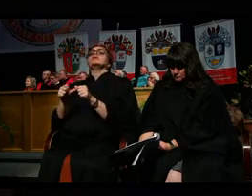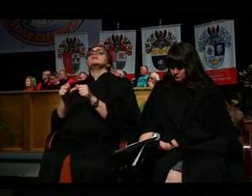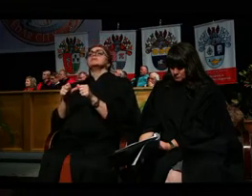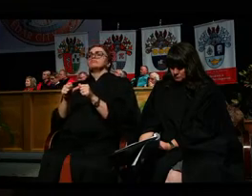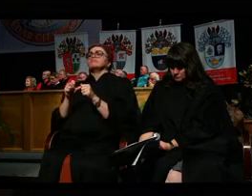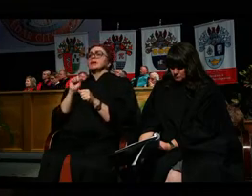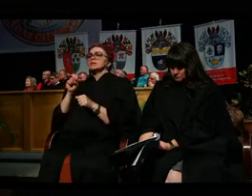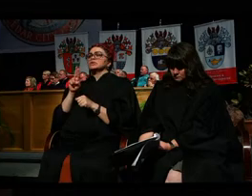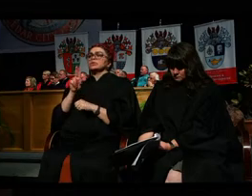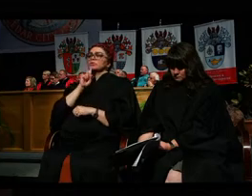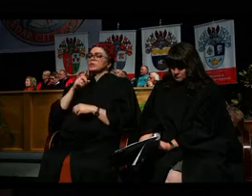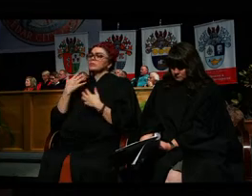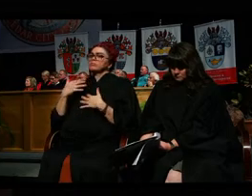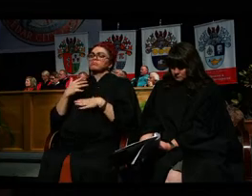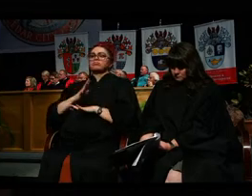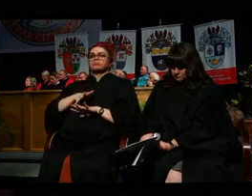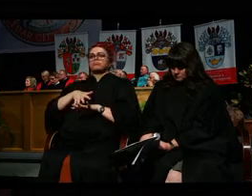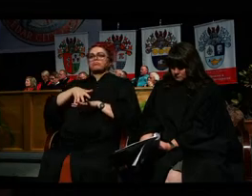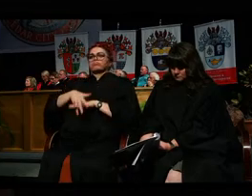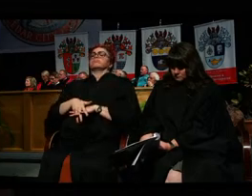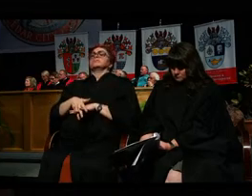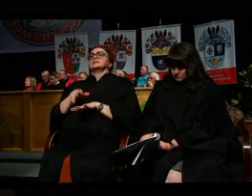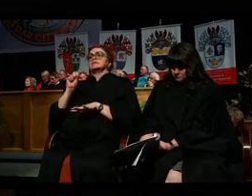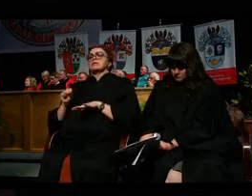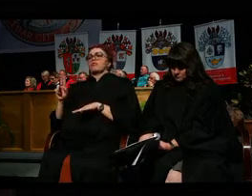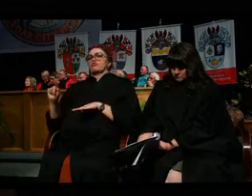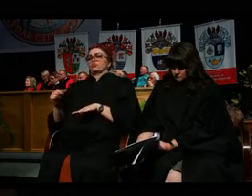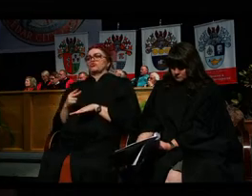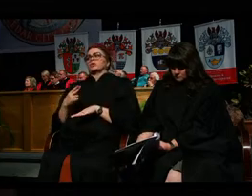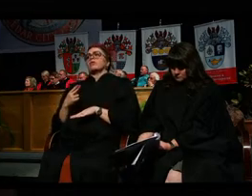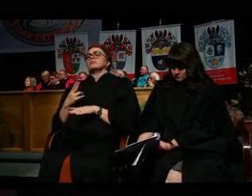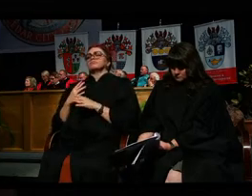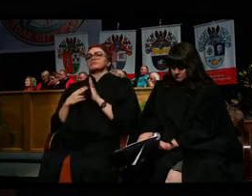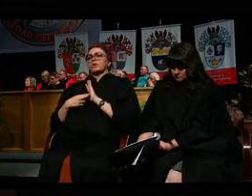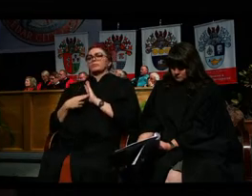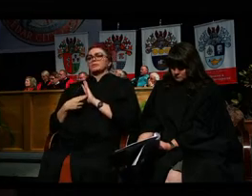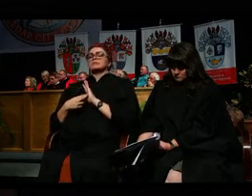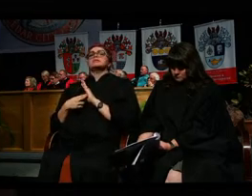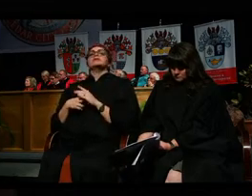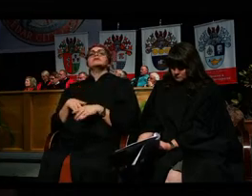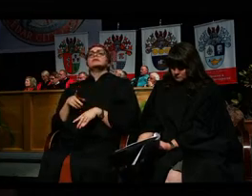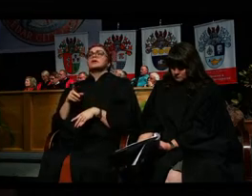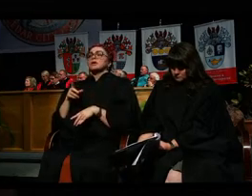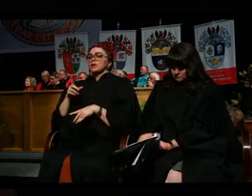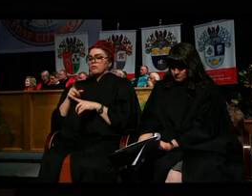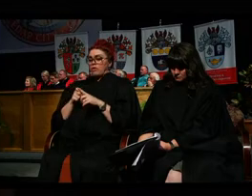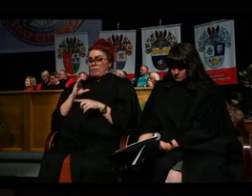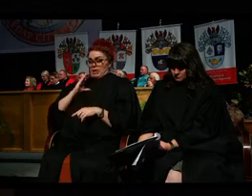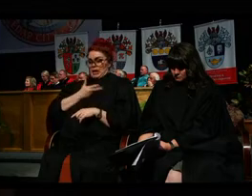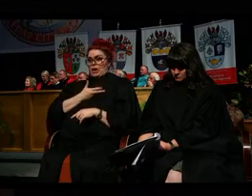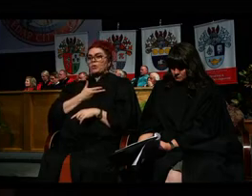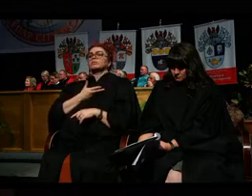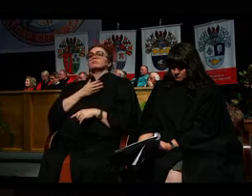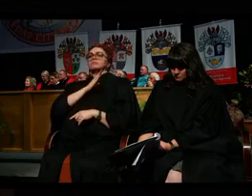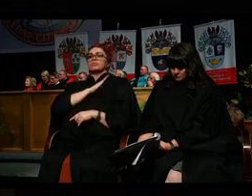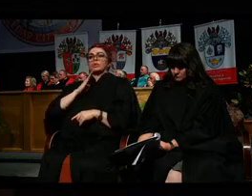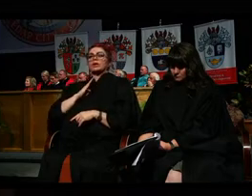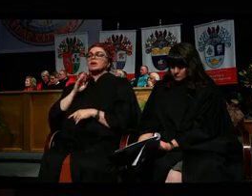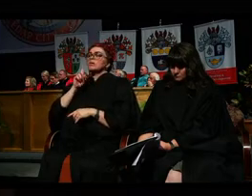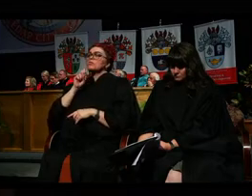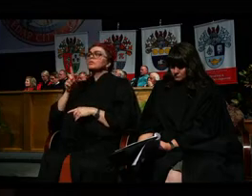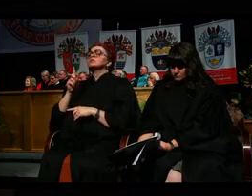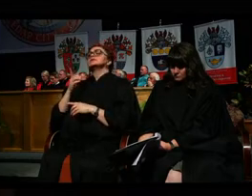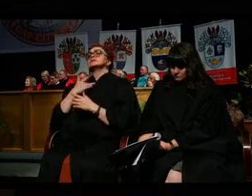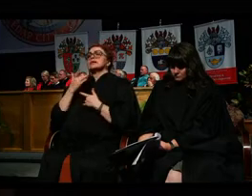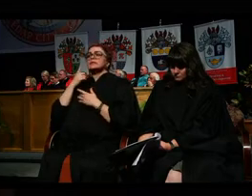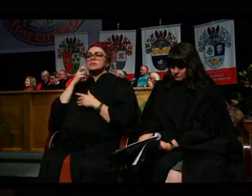achieve these outcomes. On behalf of the Utah System of Higher Education, Mindy, I look forward to continuing to see your successful leadership in